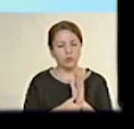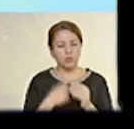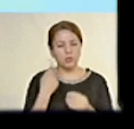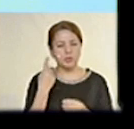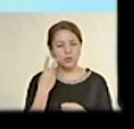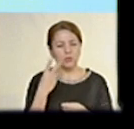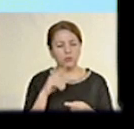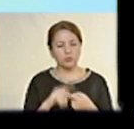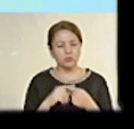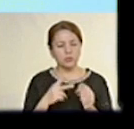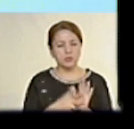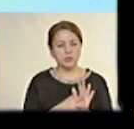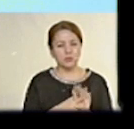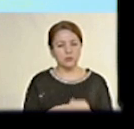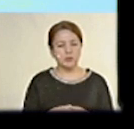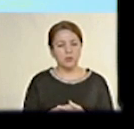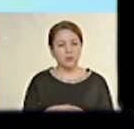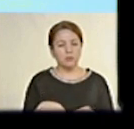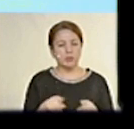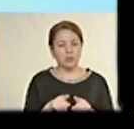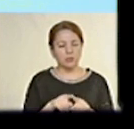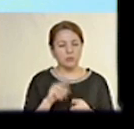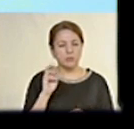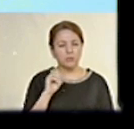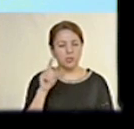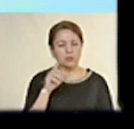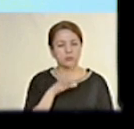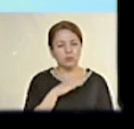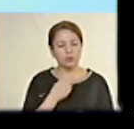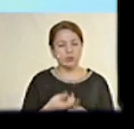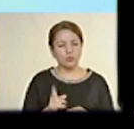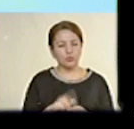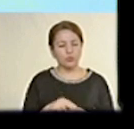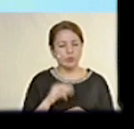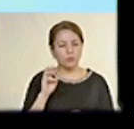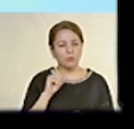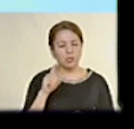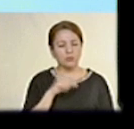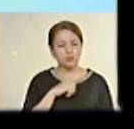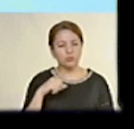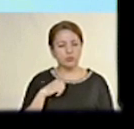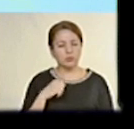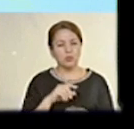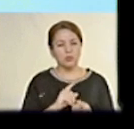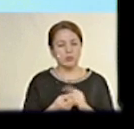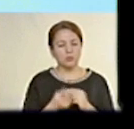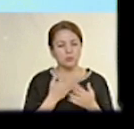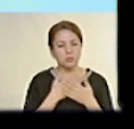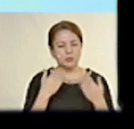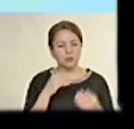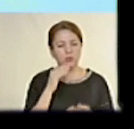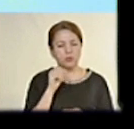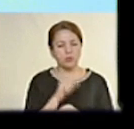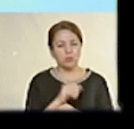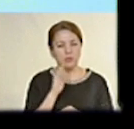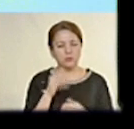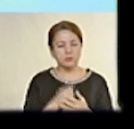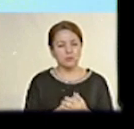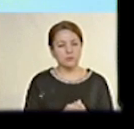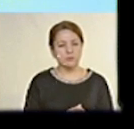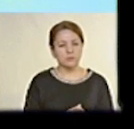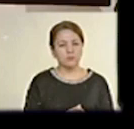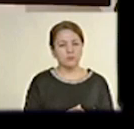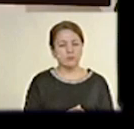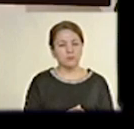2 ni qo'shsak 8. Bir xil maxrajlilar bo'lganligi uchun maxraj o'zgarishsiz, ya'ni 19 ga teng deb